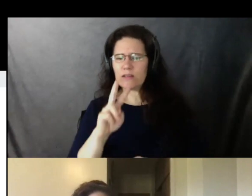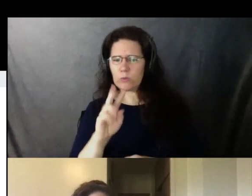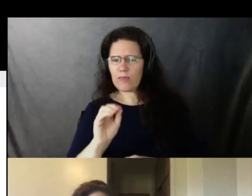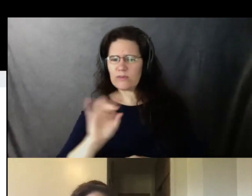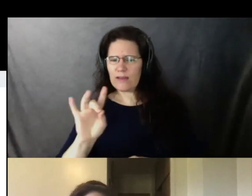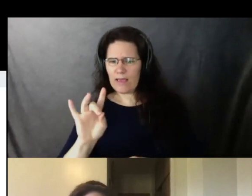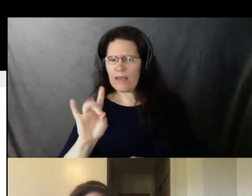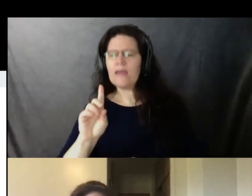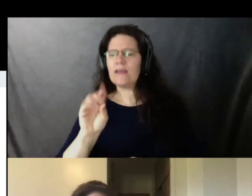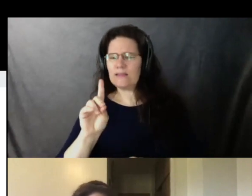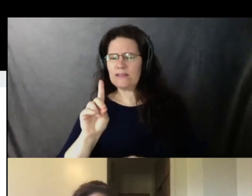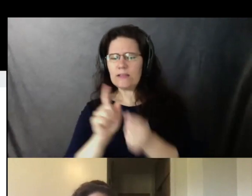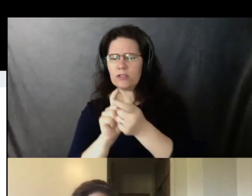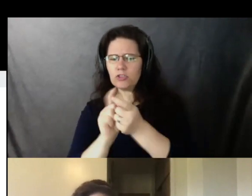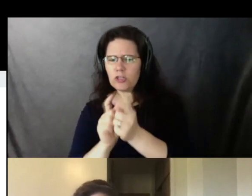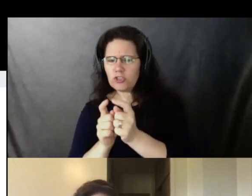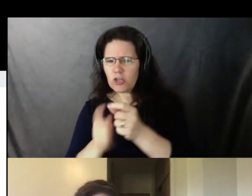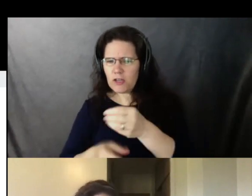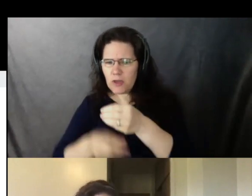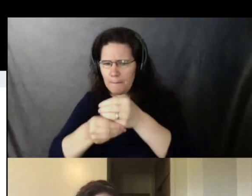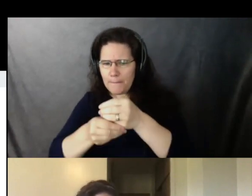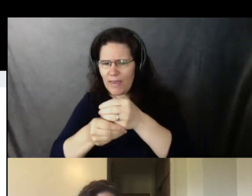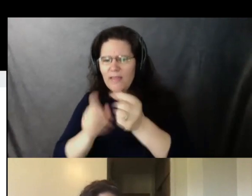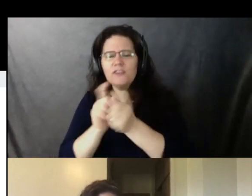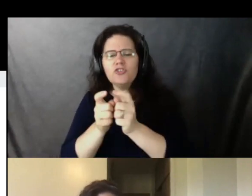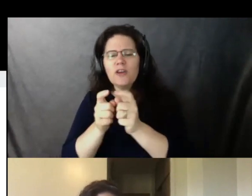to the definition of disability.